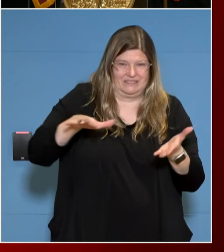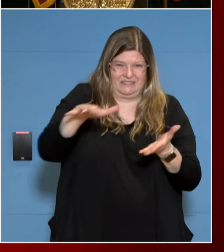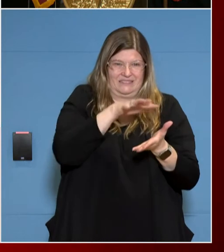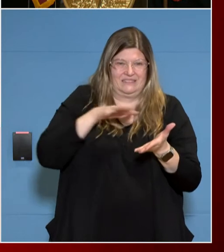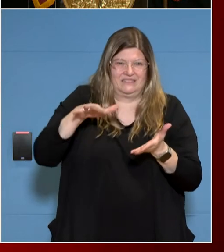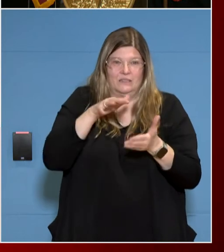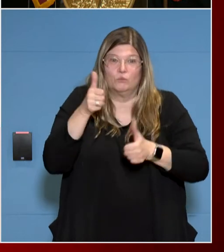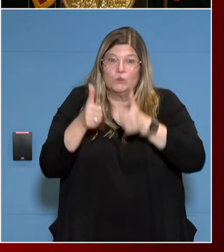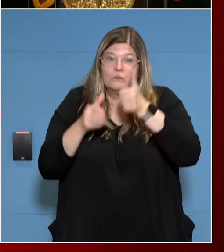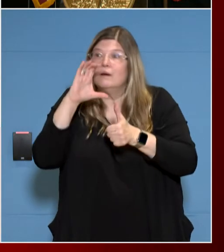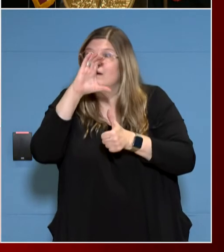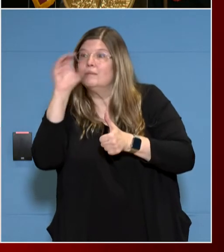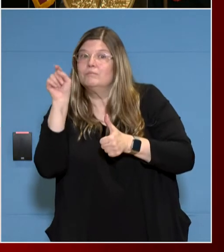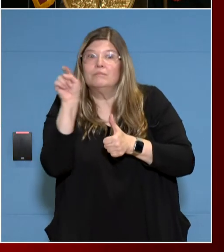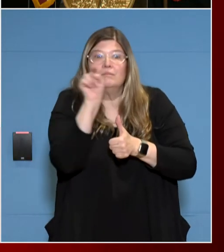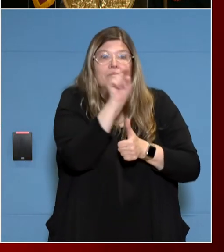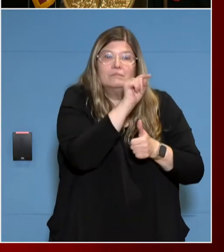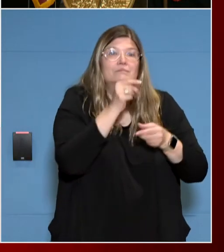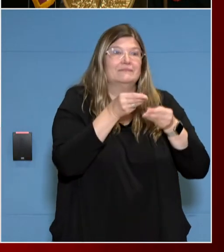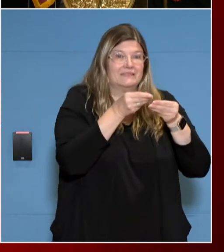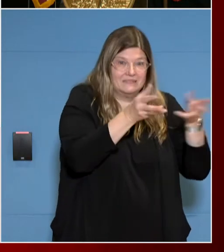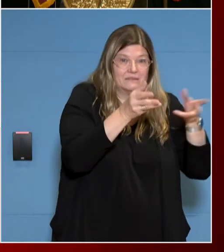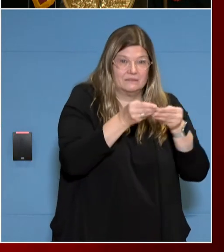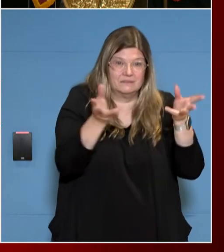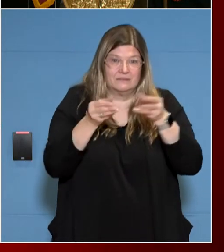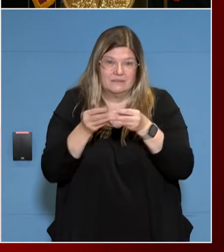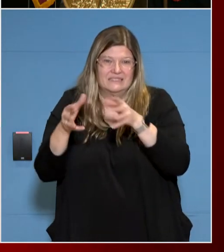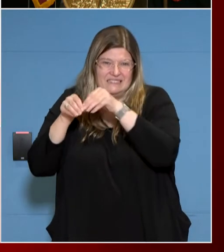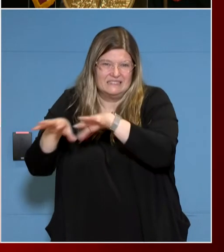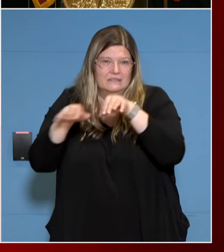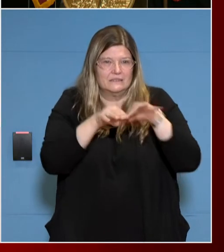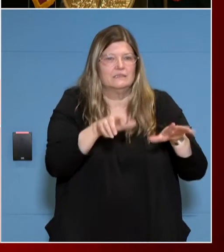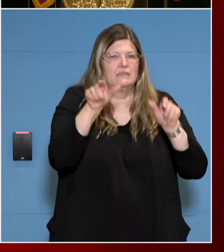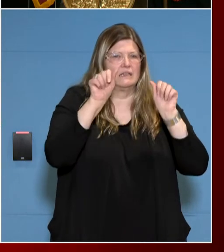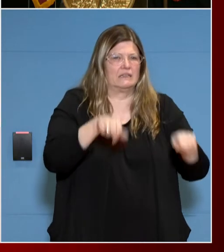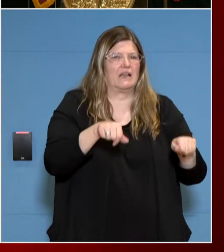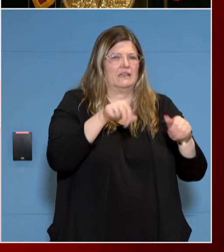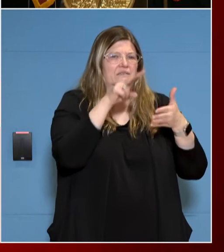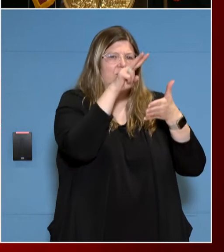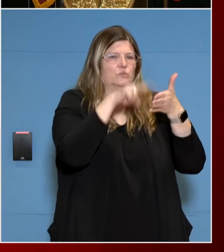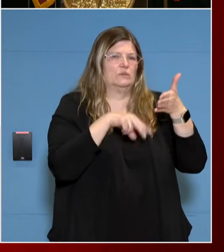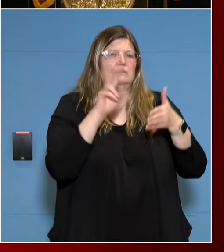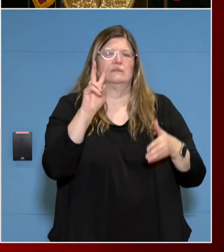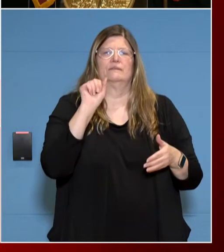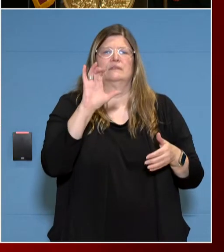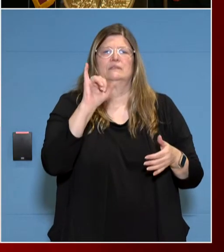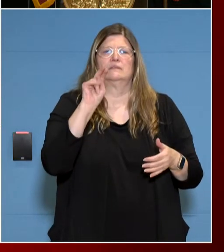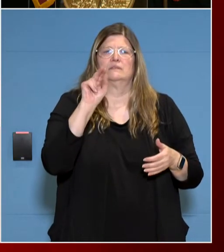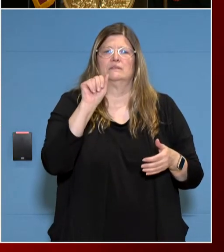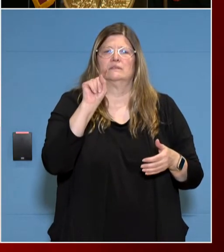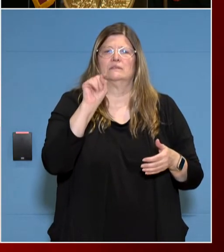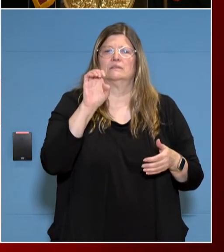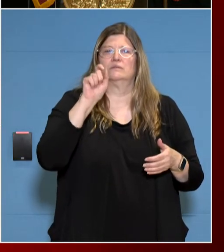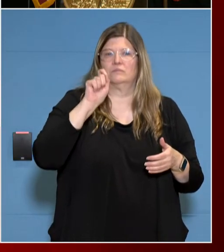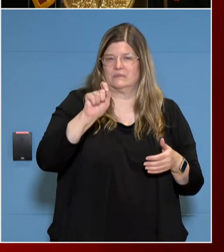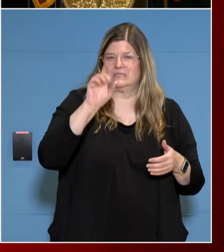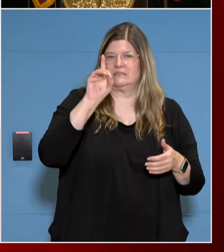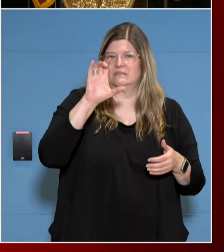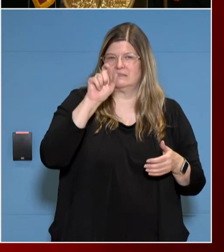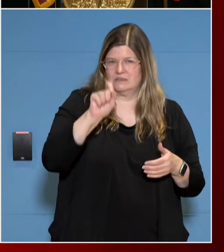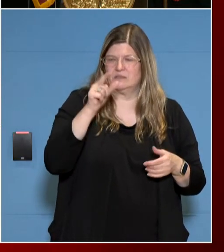vaccinate.dc.gov. So before I wrap up, I just want to encourage everyone in our community to reach out to the people in their life who